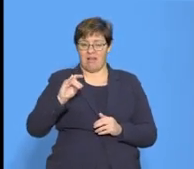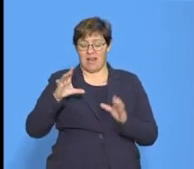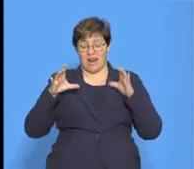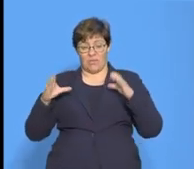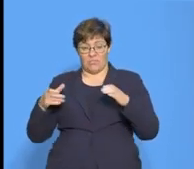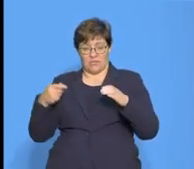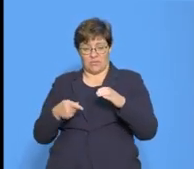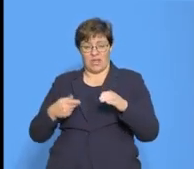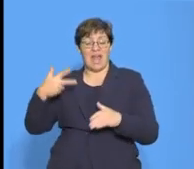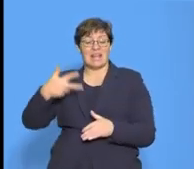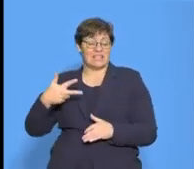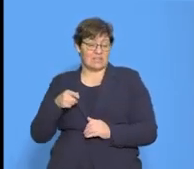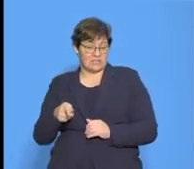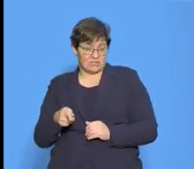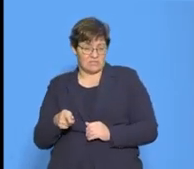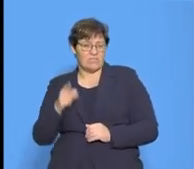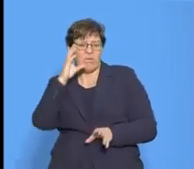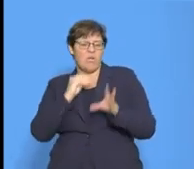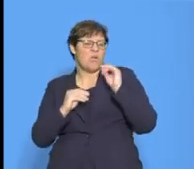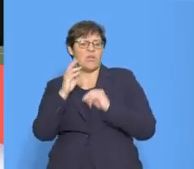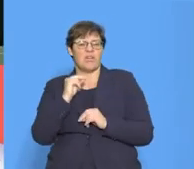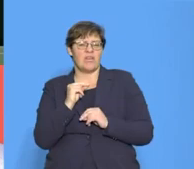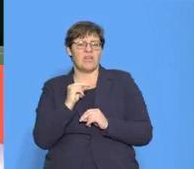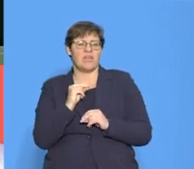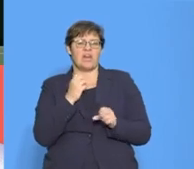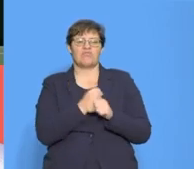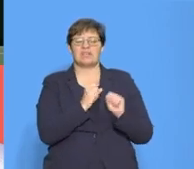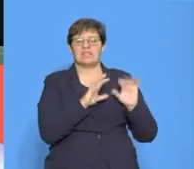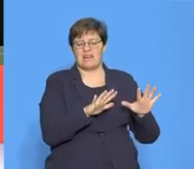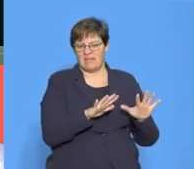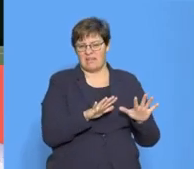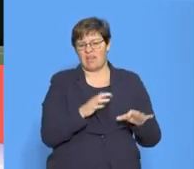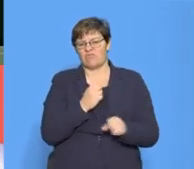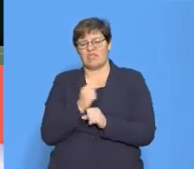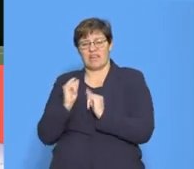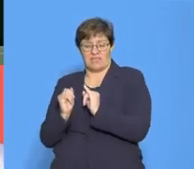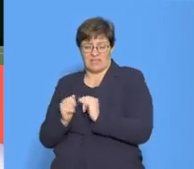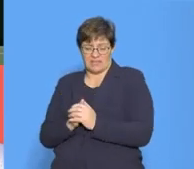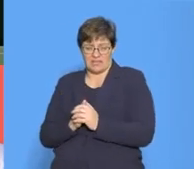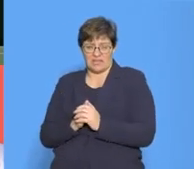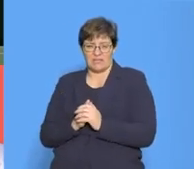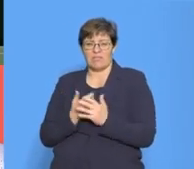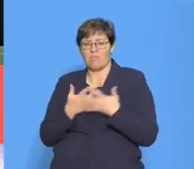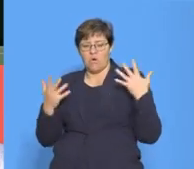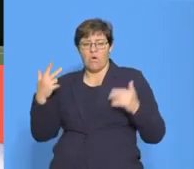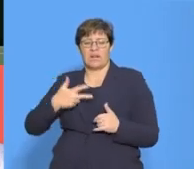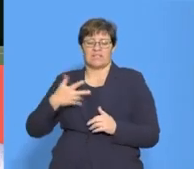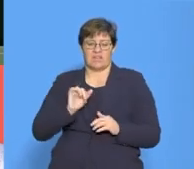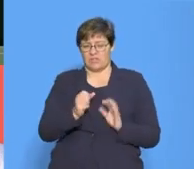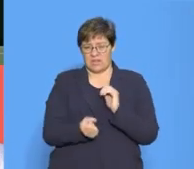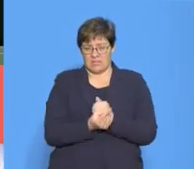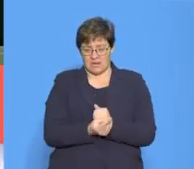so it's classification. And classification you learned in grade 10 and you learned in grade 11. You did a little